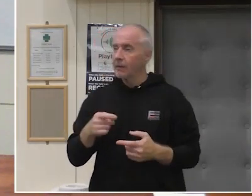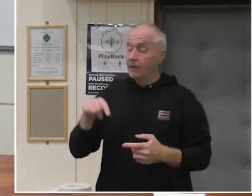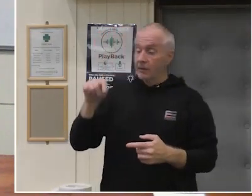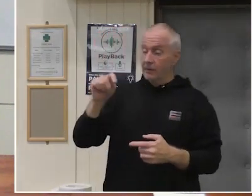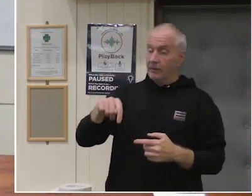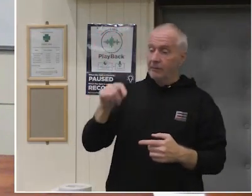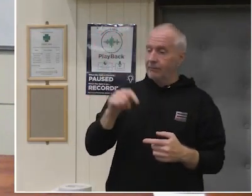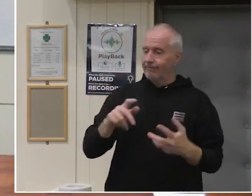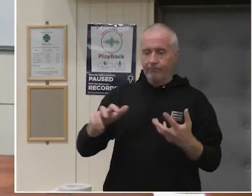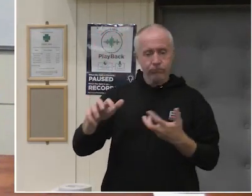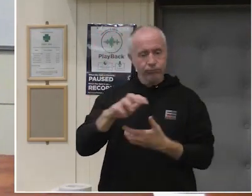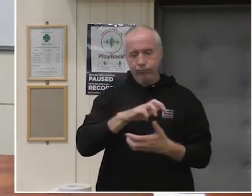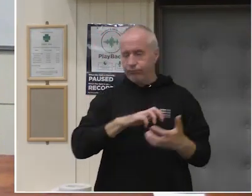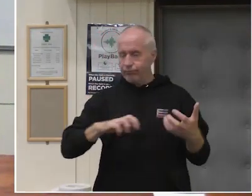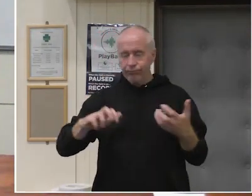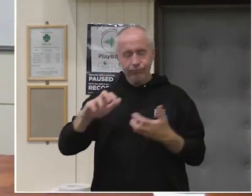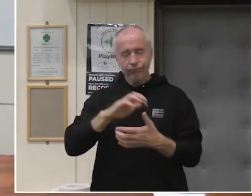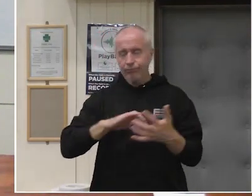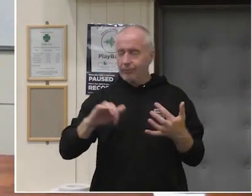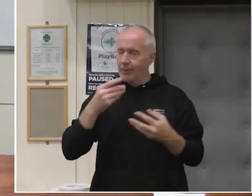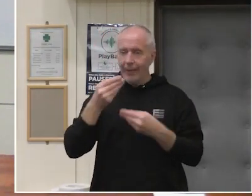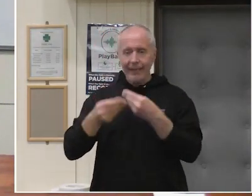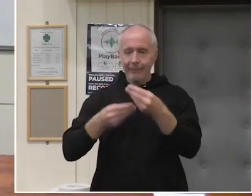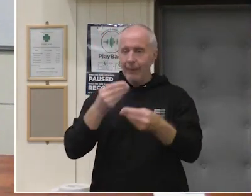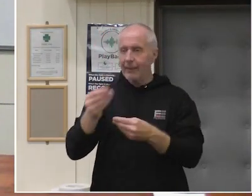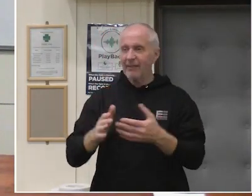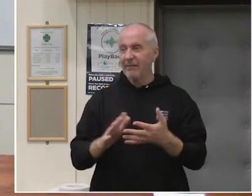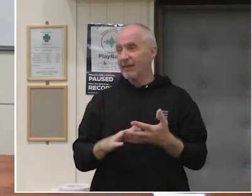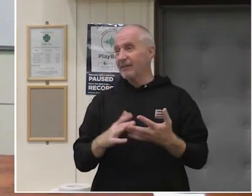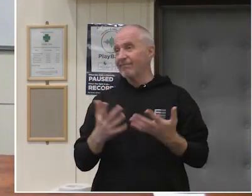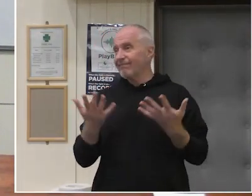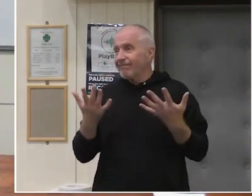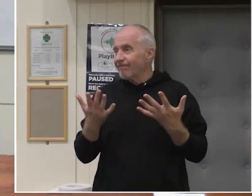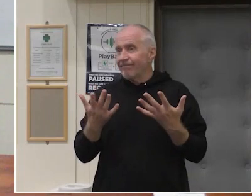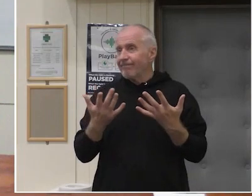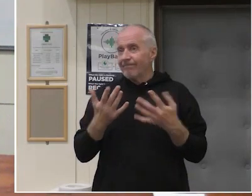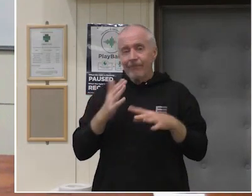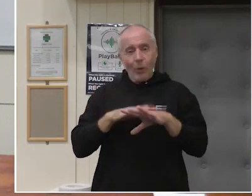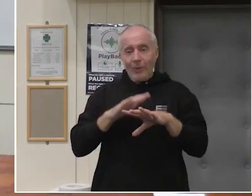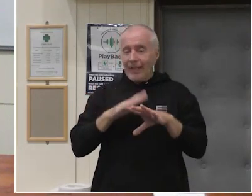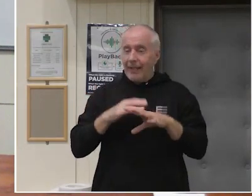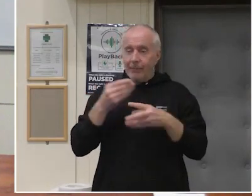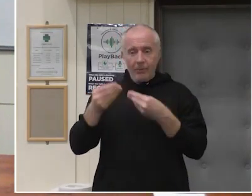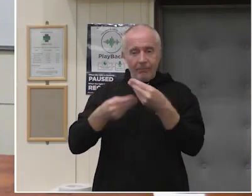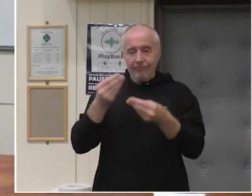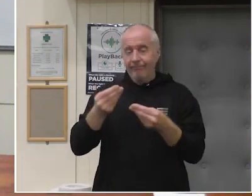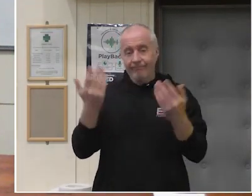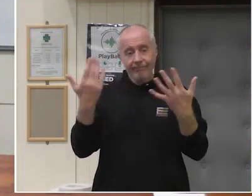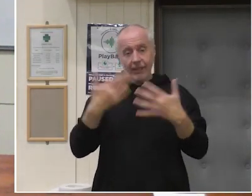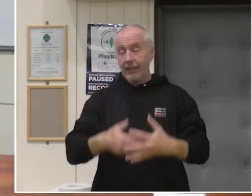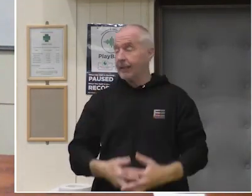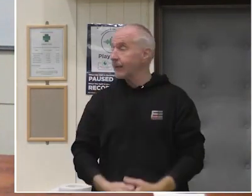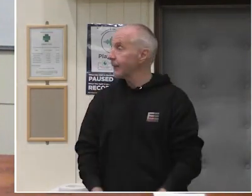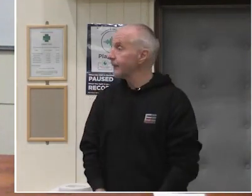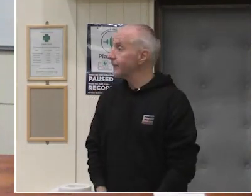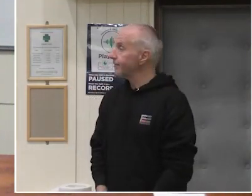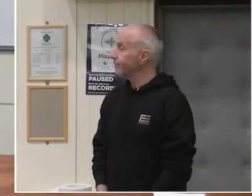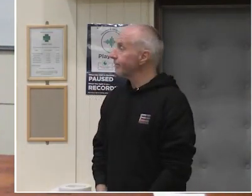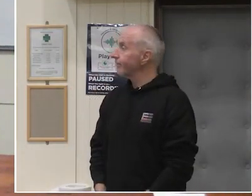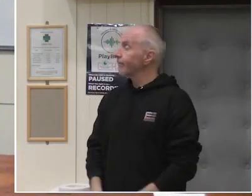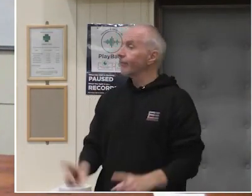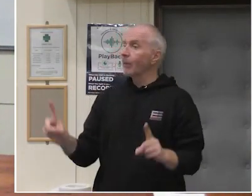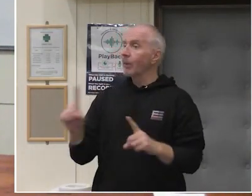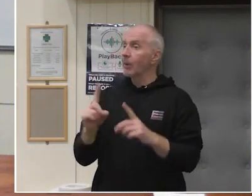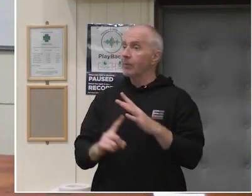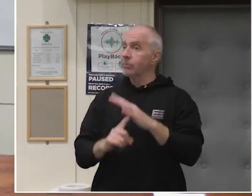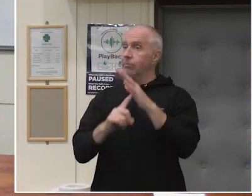probably take me an additional hour to manage to run through it all and explain it. What it boils down to is we